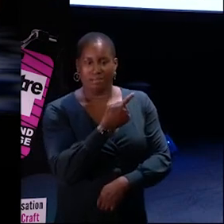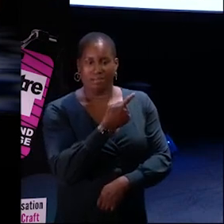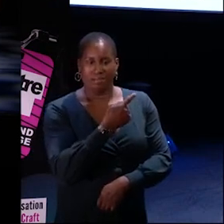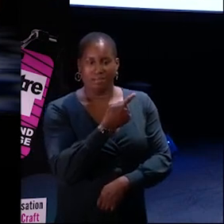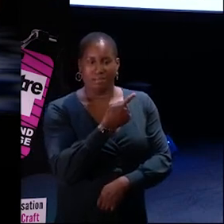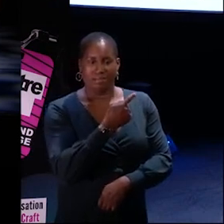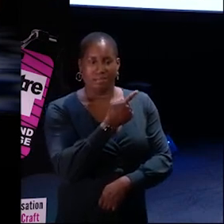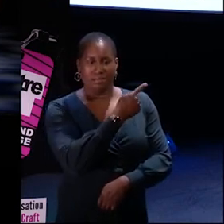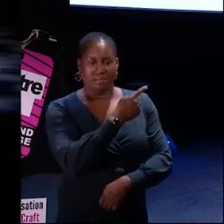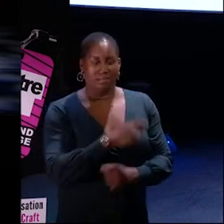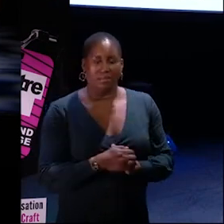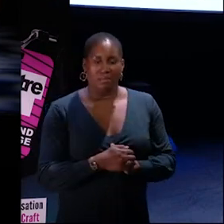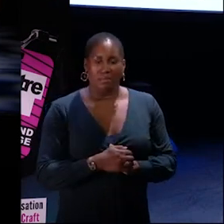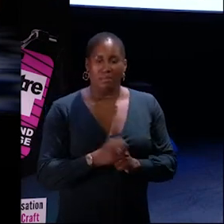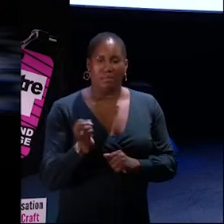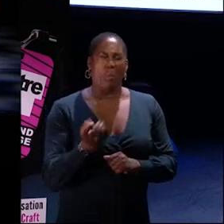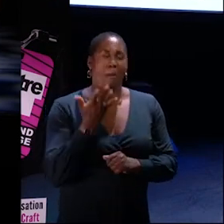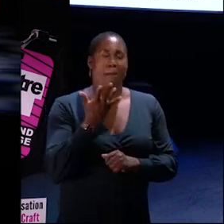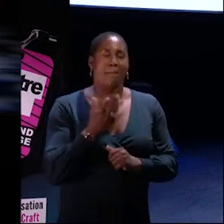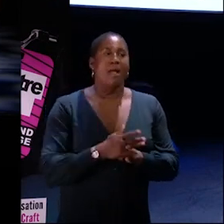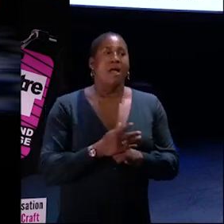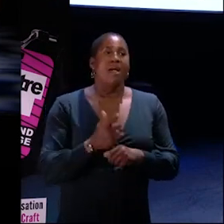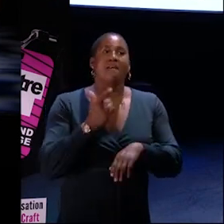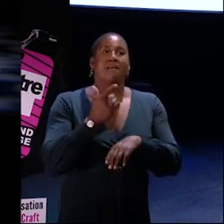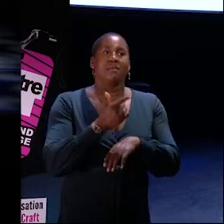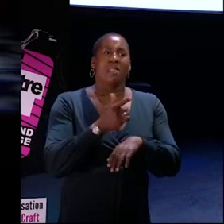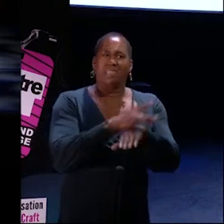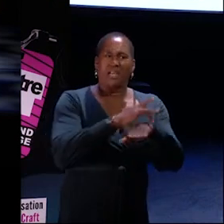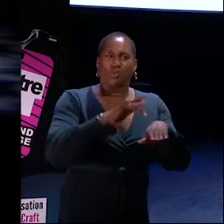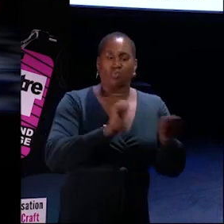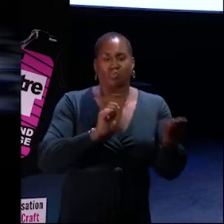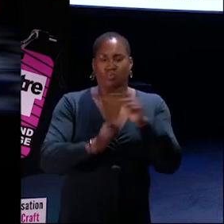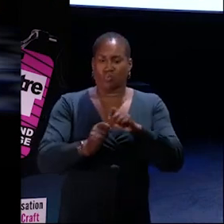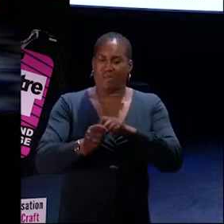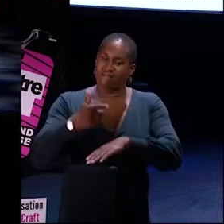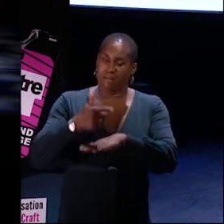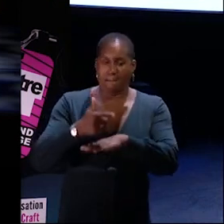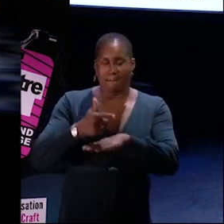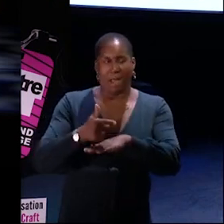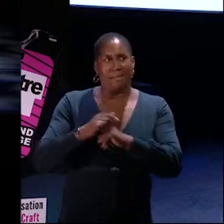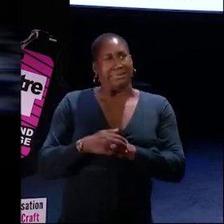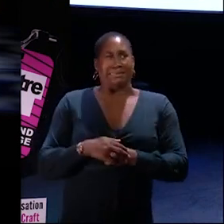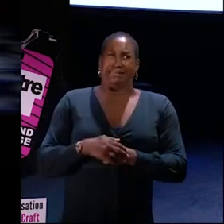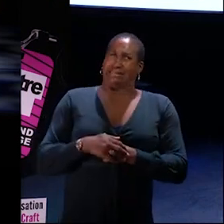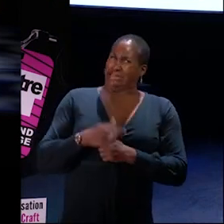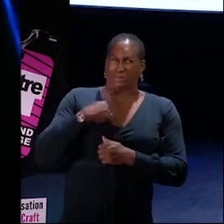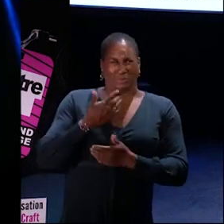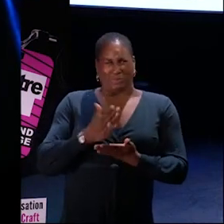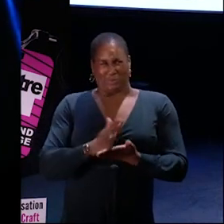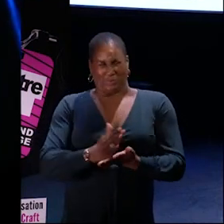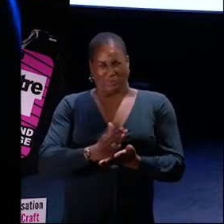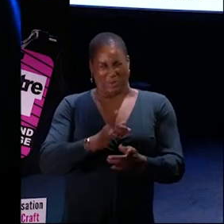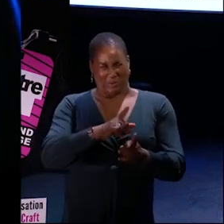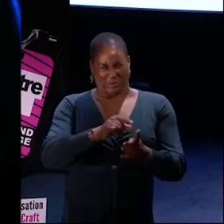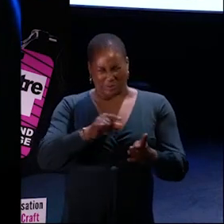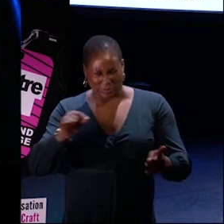It will come up. We made a film adaptation of the show. I'm still not fully sold on digital work, I think,